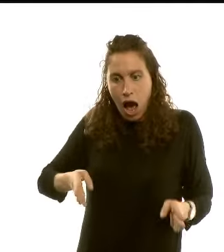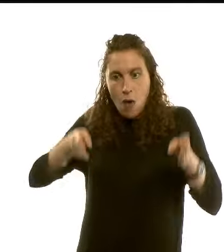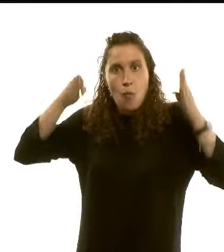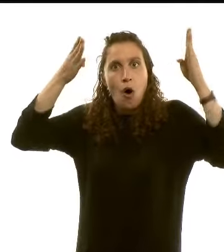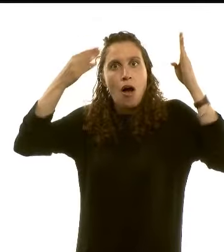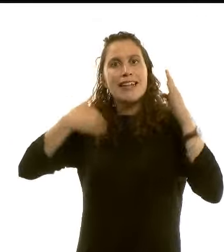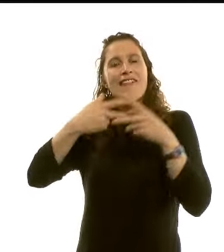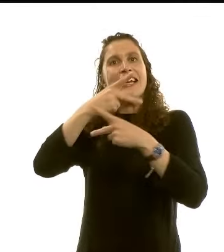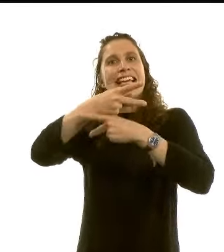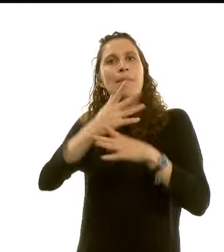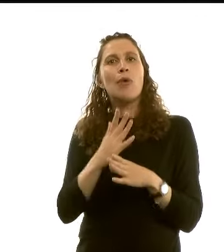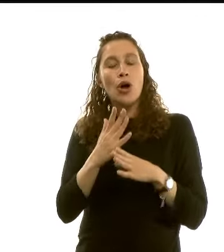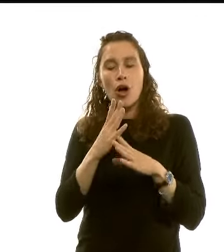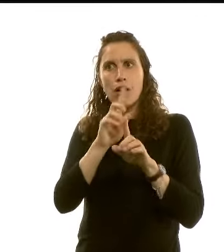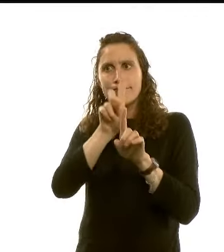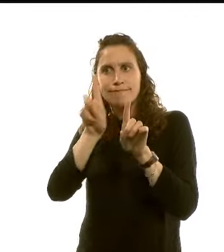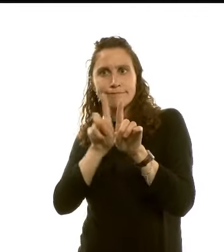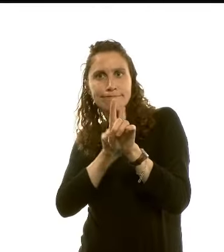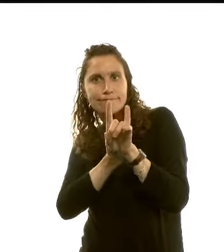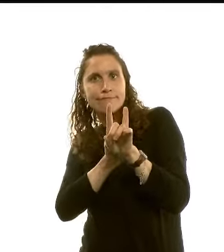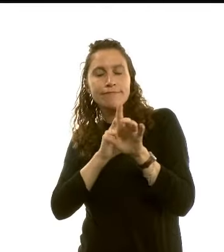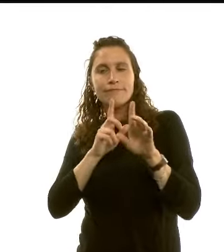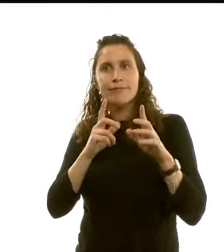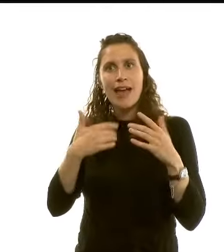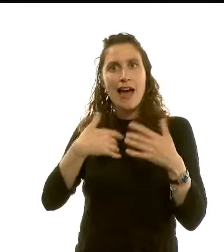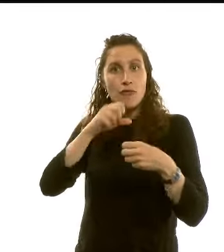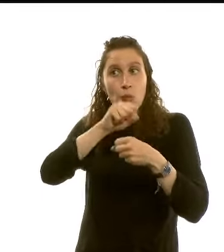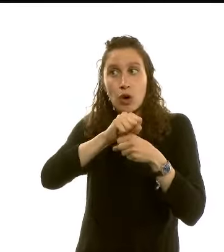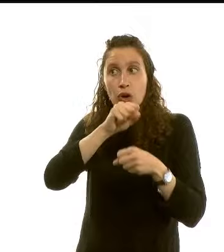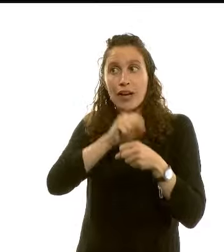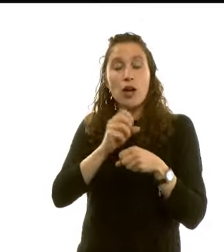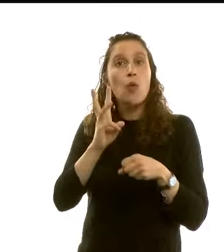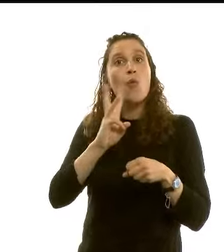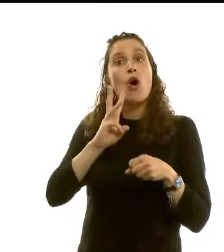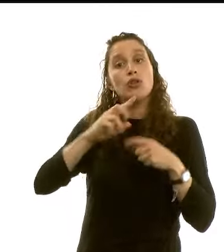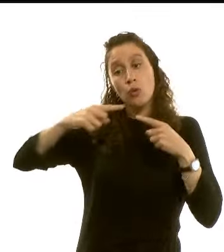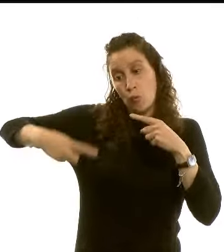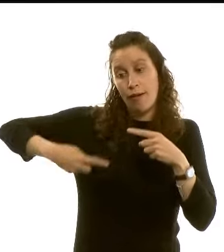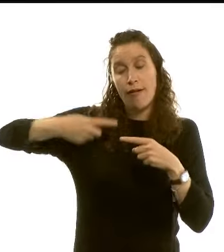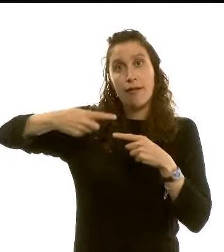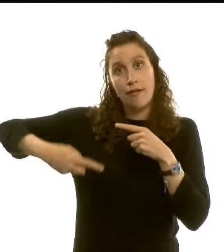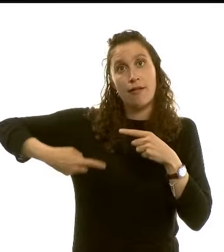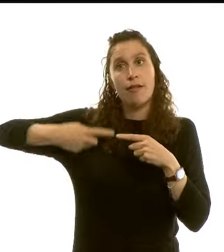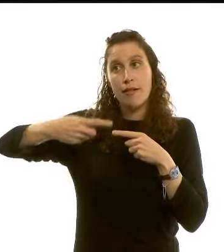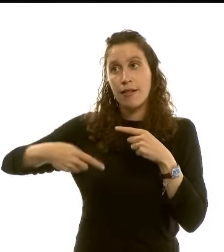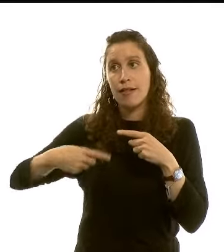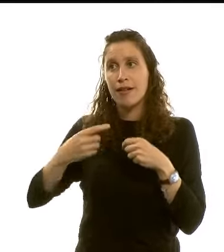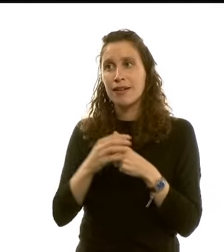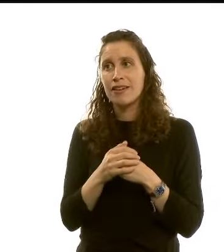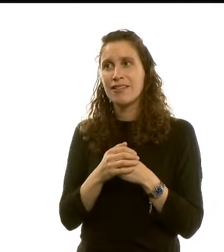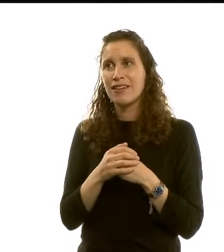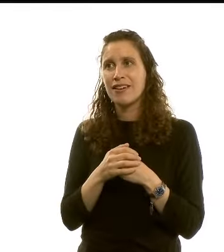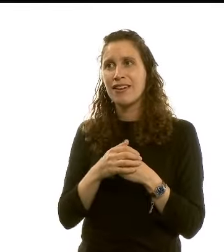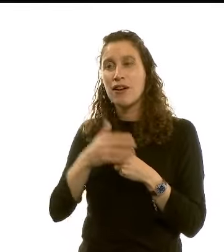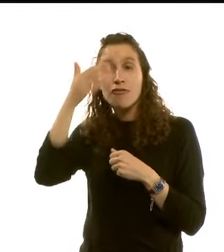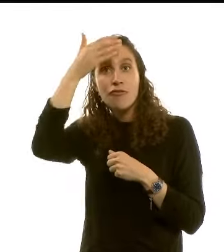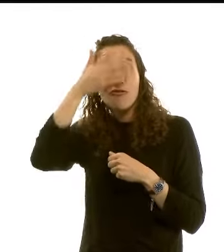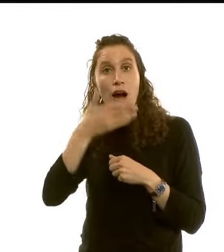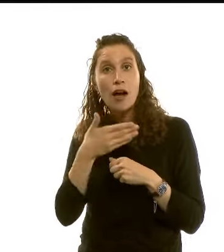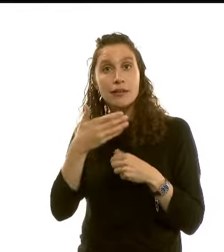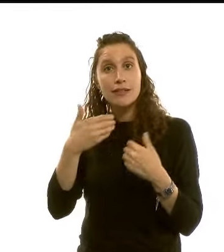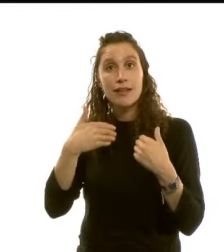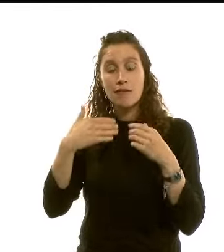over here. On this side, we have the working water wheel. And if we go along the front, there